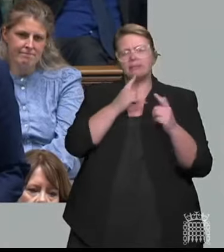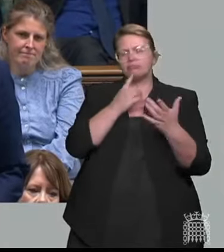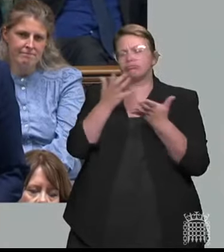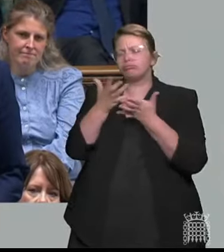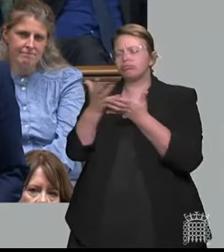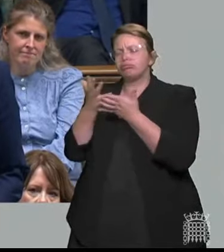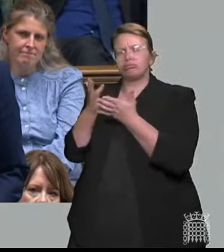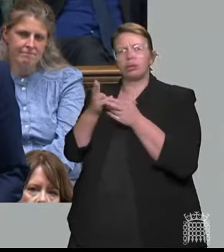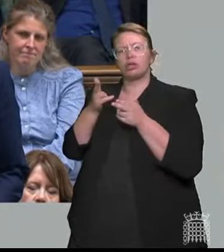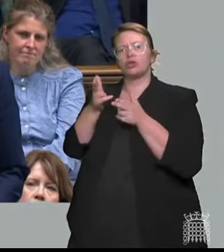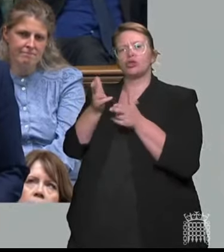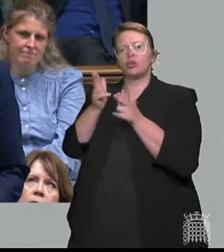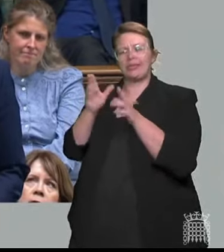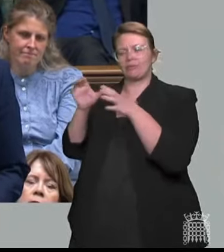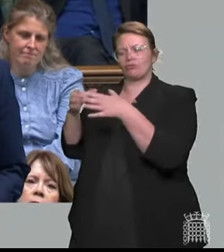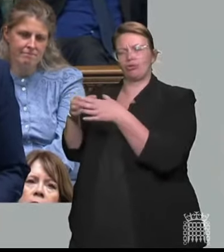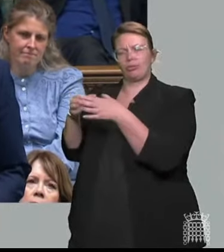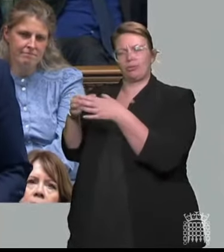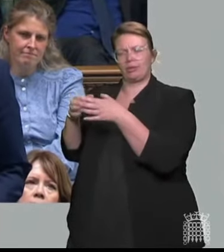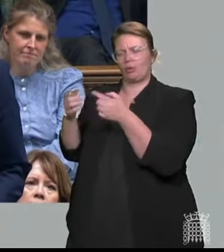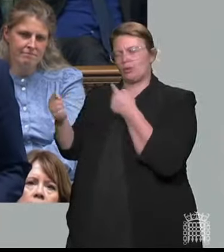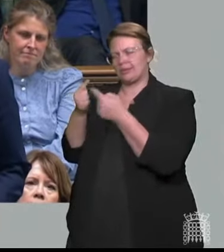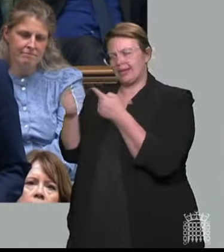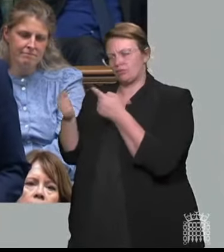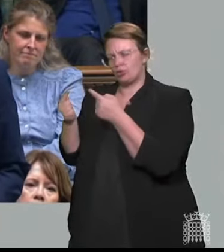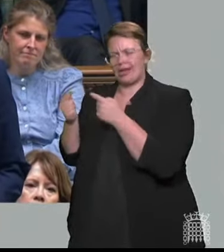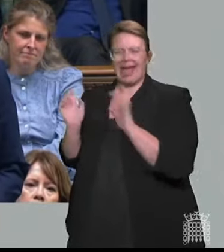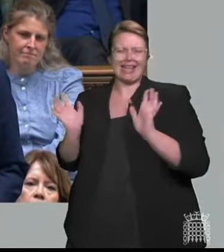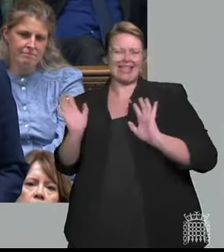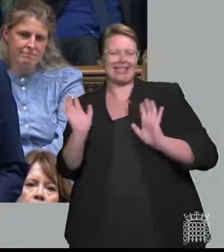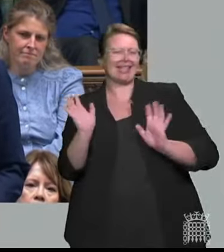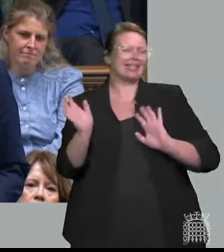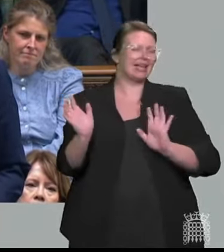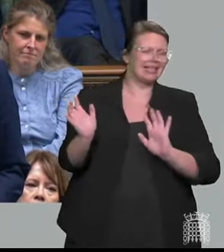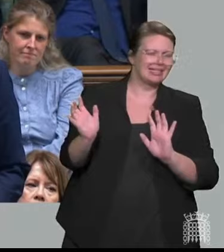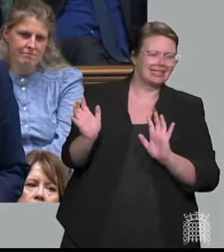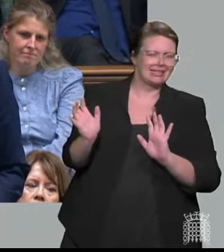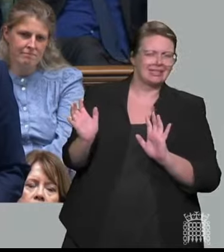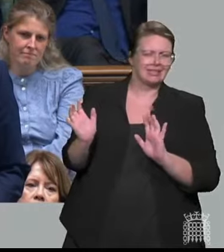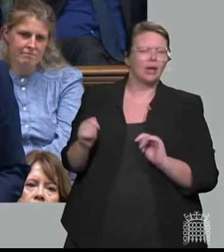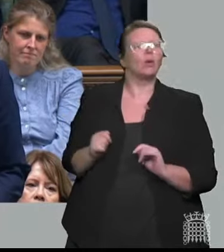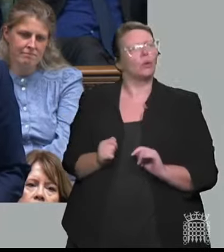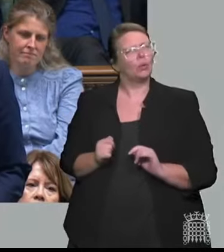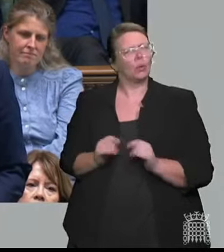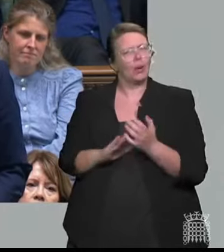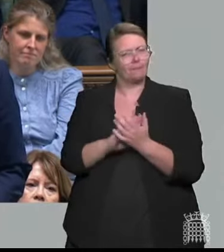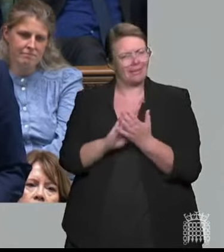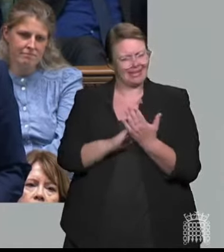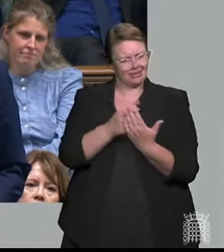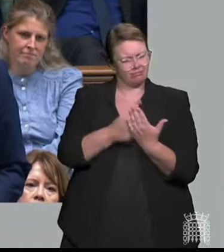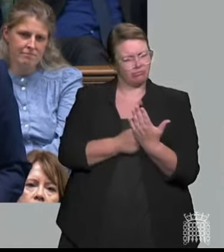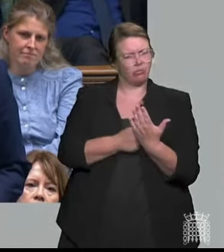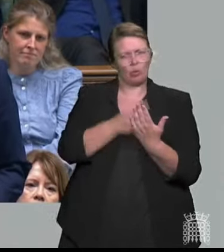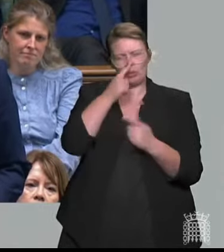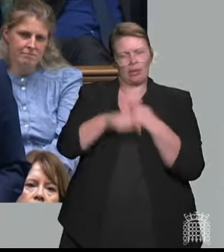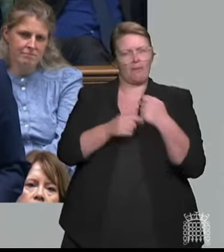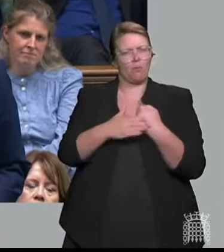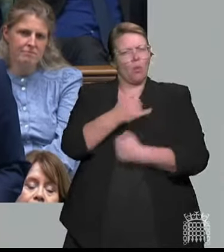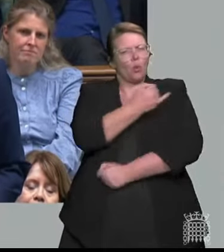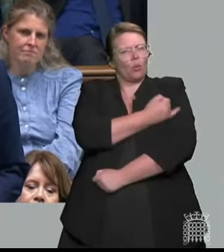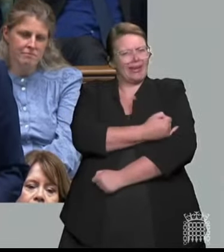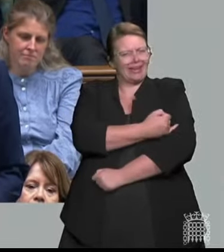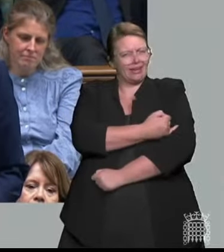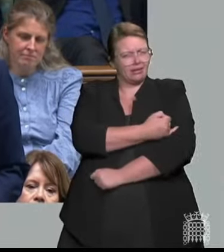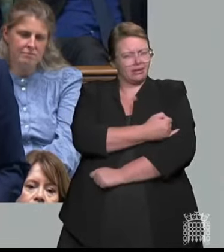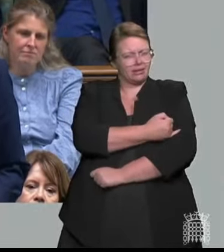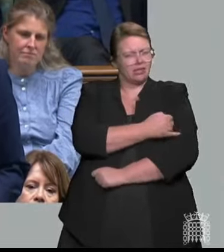looks like they could be watered down. So will the Prime Minister bow down to lobbyists from the shooting industry, or will he stand with the grieving families and those